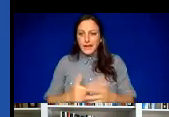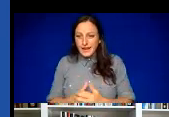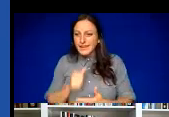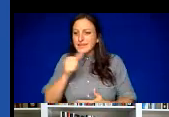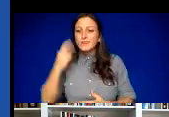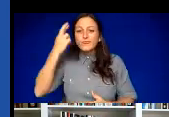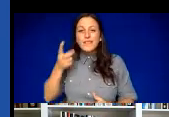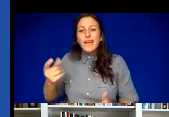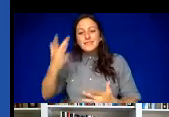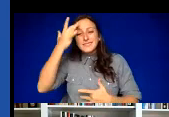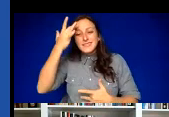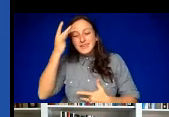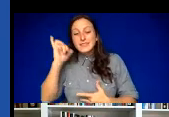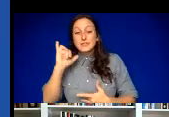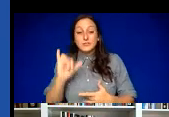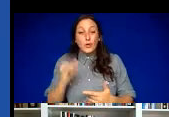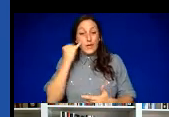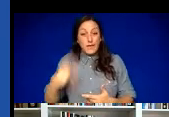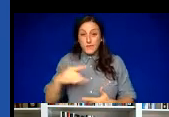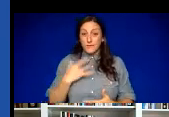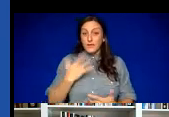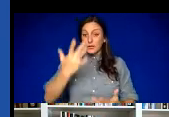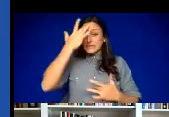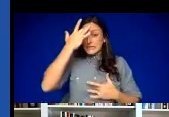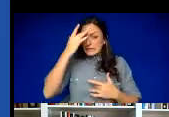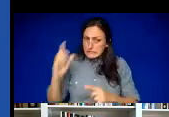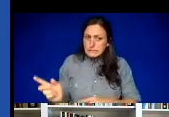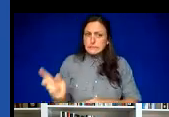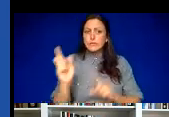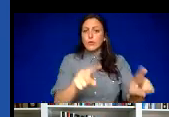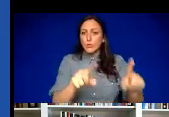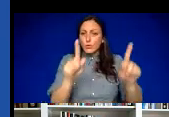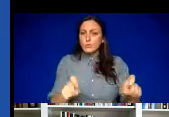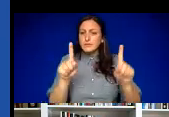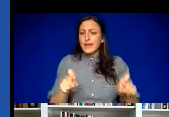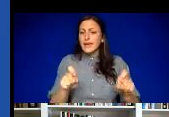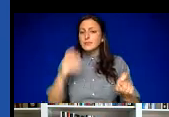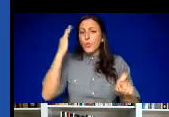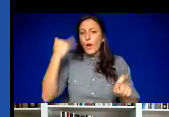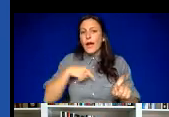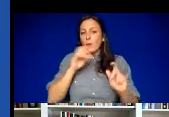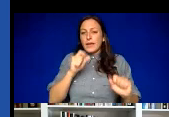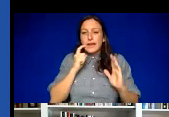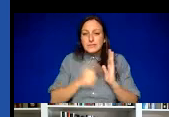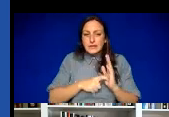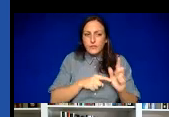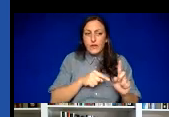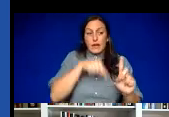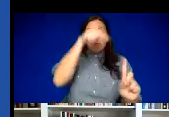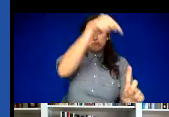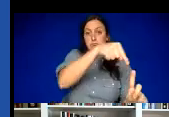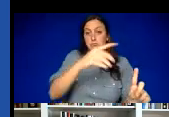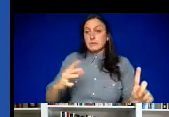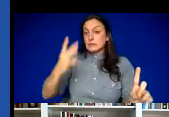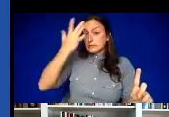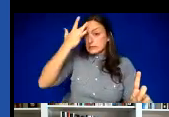the more reason that those who do feel sick need to be tested, because it allows us to identify the asymptomatic that they were in